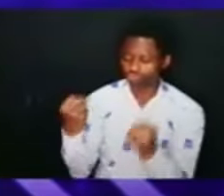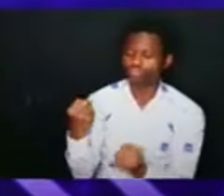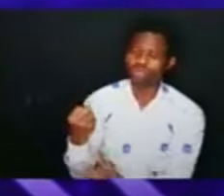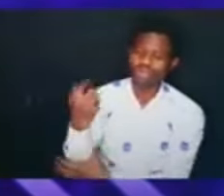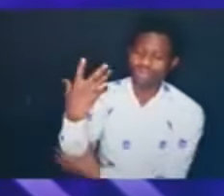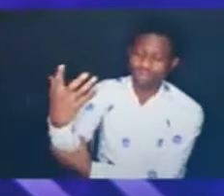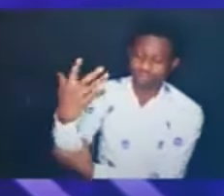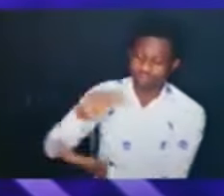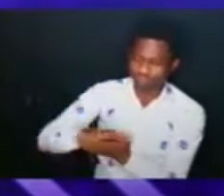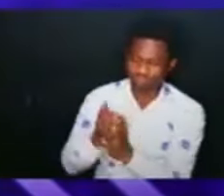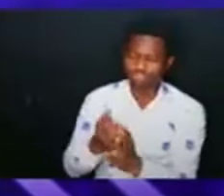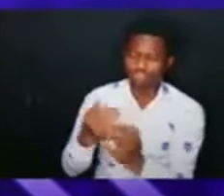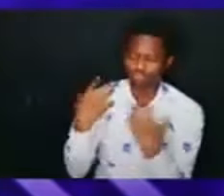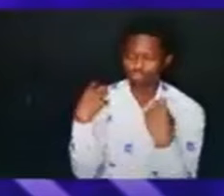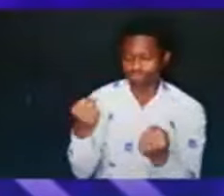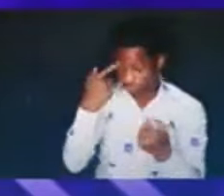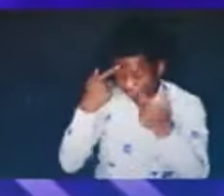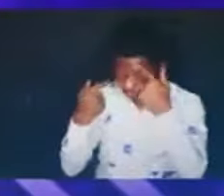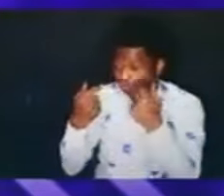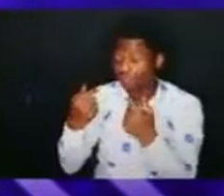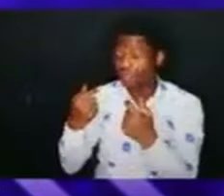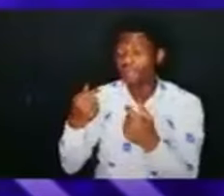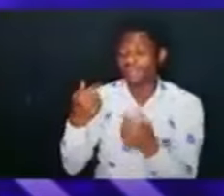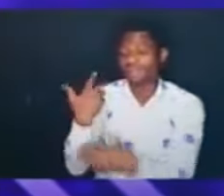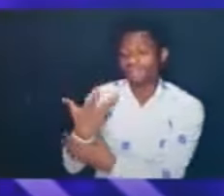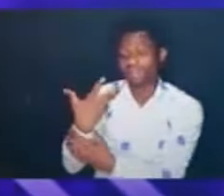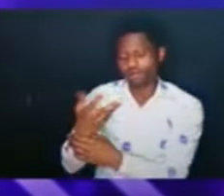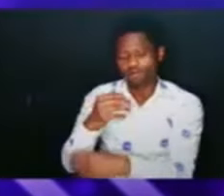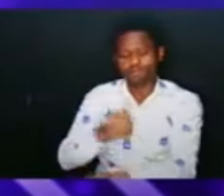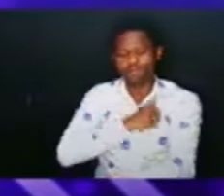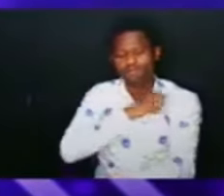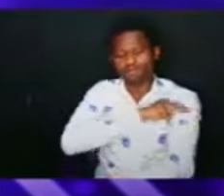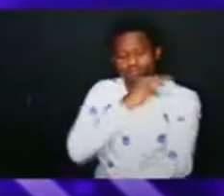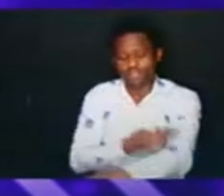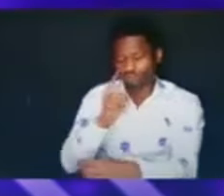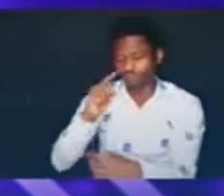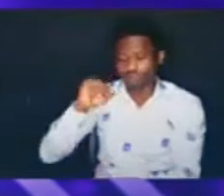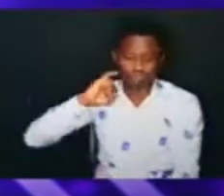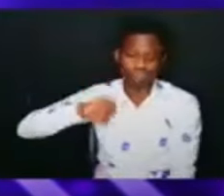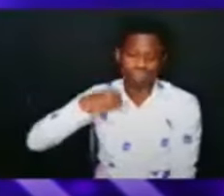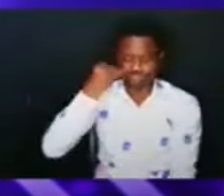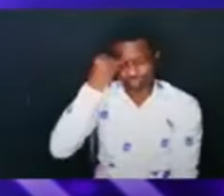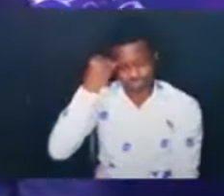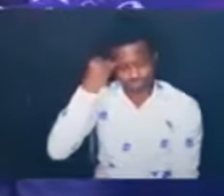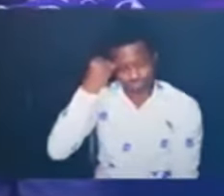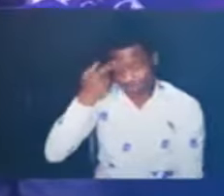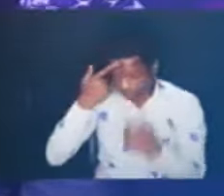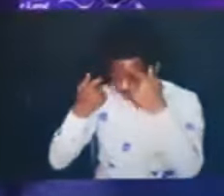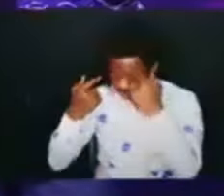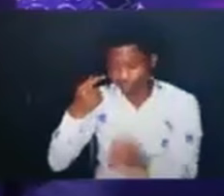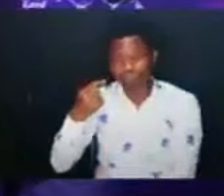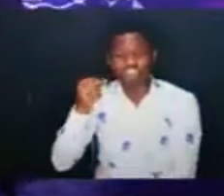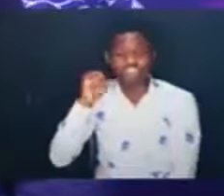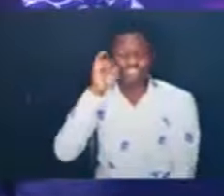hand of the mighty one of Jacob, because of the shepherd, the rock of Israel. And so,